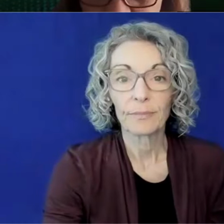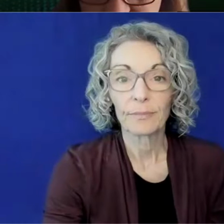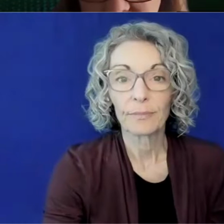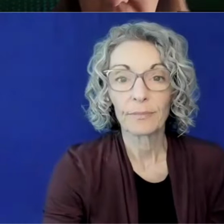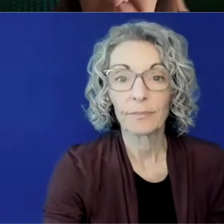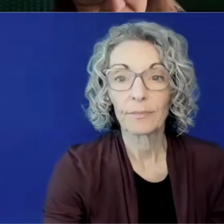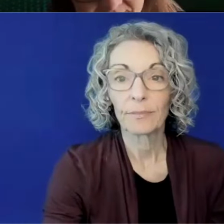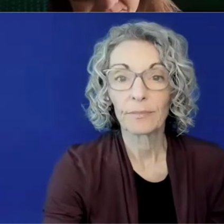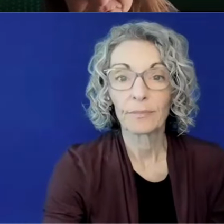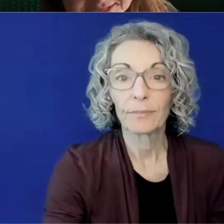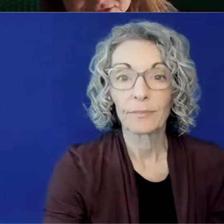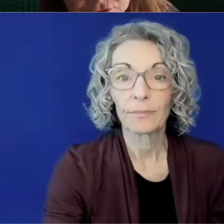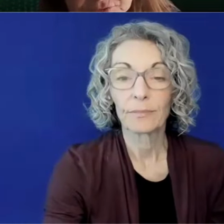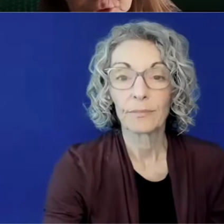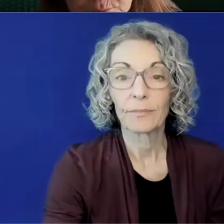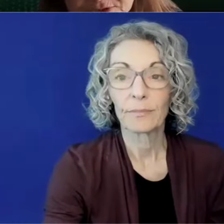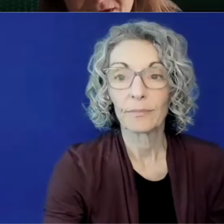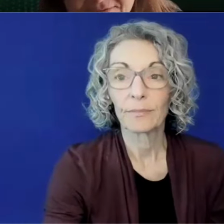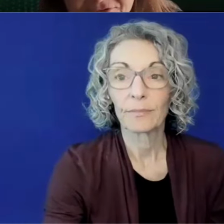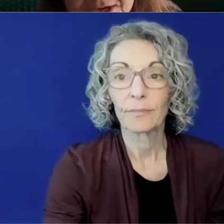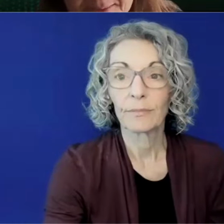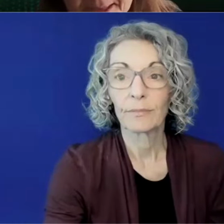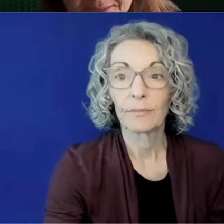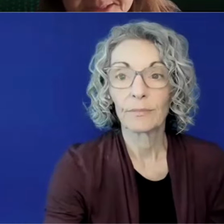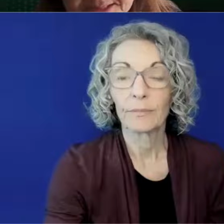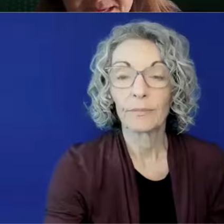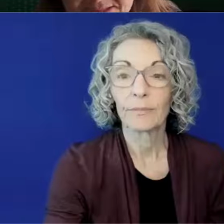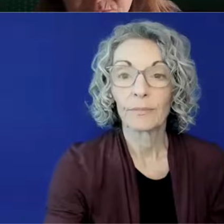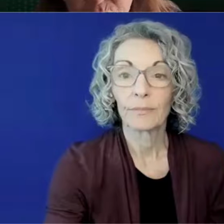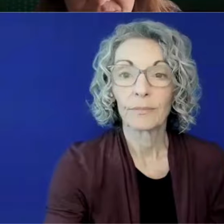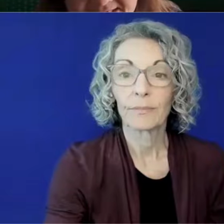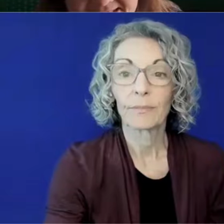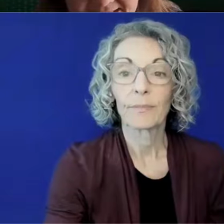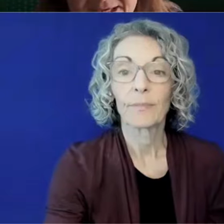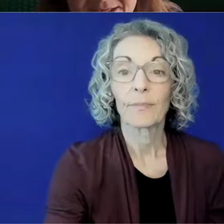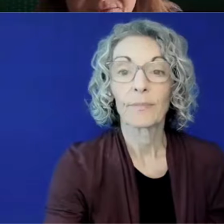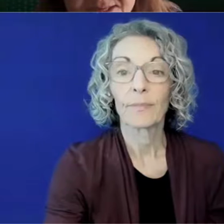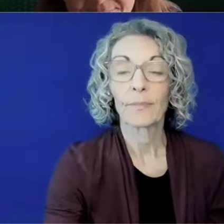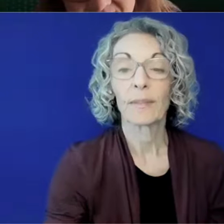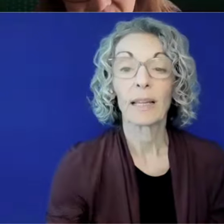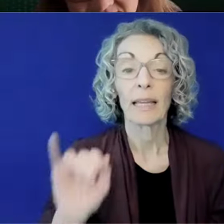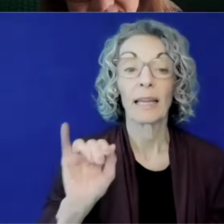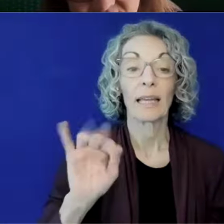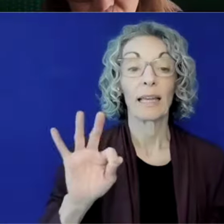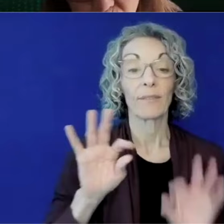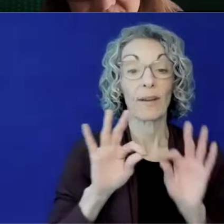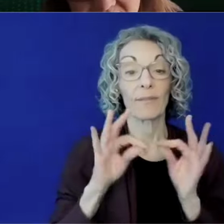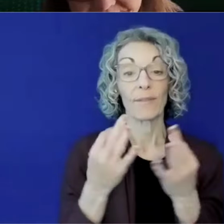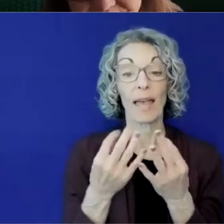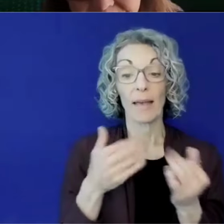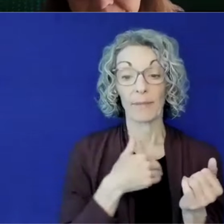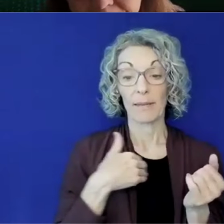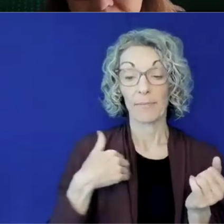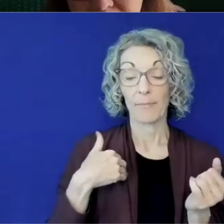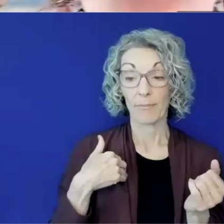Okay, if a family member is an Uber driver and I pay them to take me to work daily, can I use that payment as an